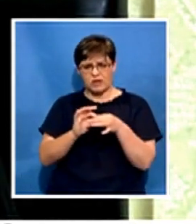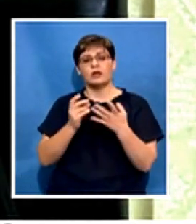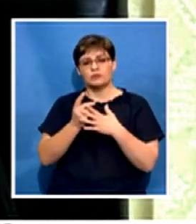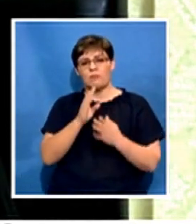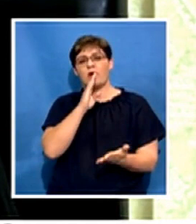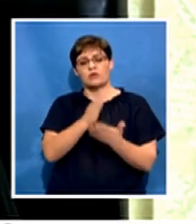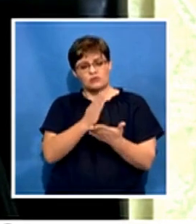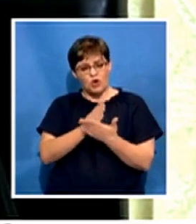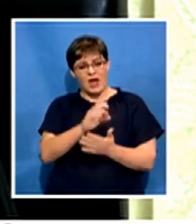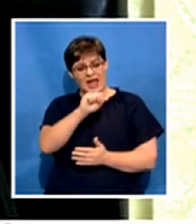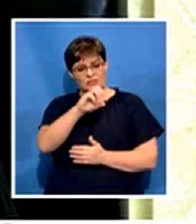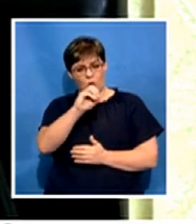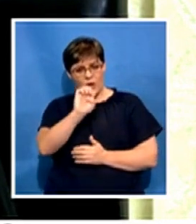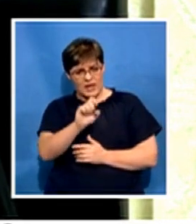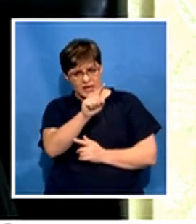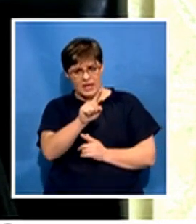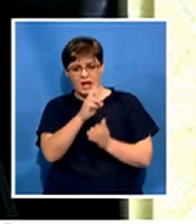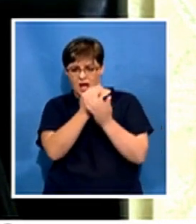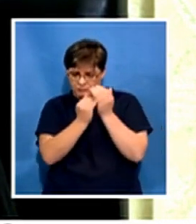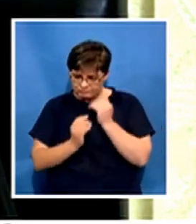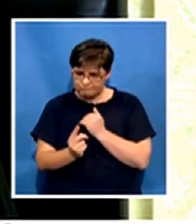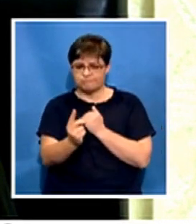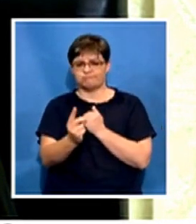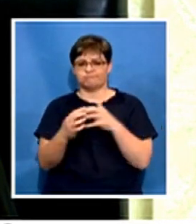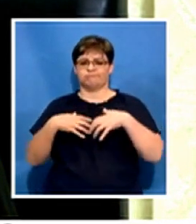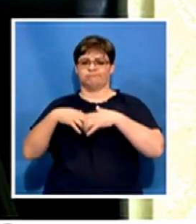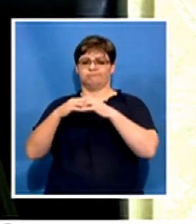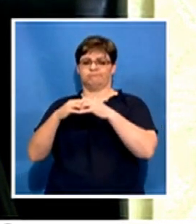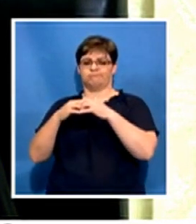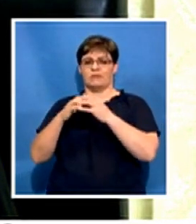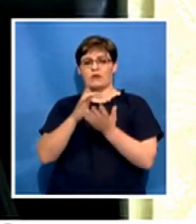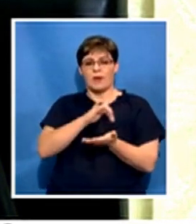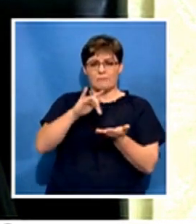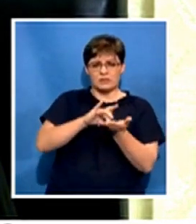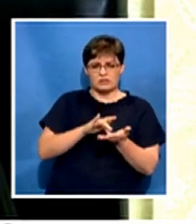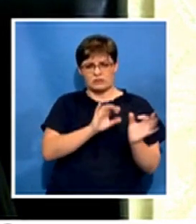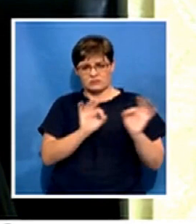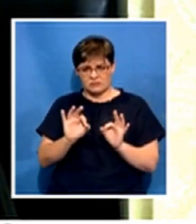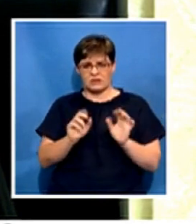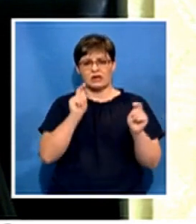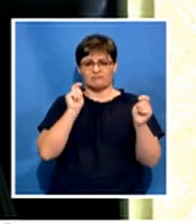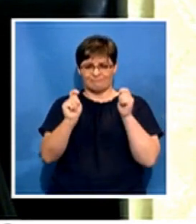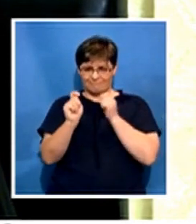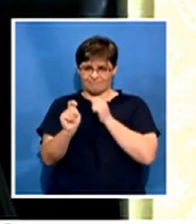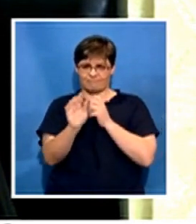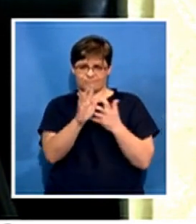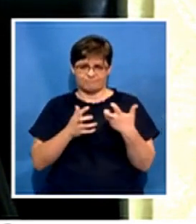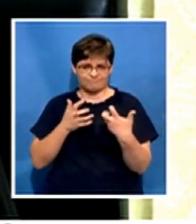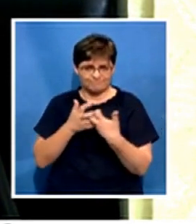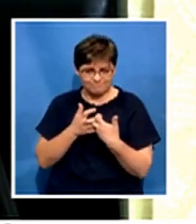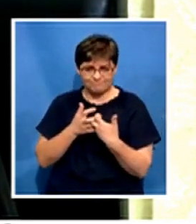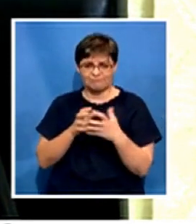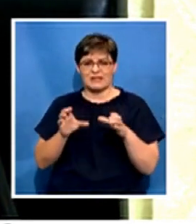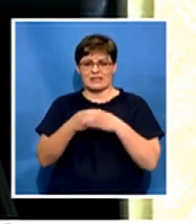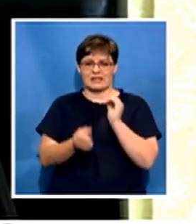ICU, reposition them to adjust to the changes taking place in their sectors, and enable them to get back on